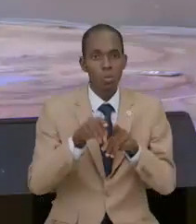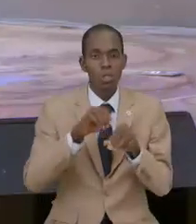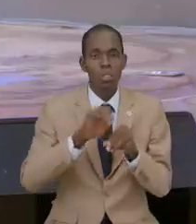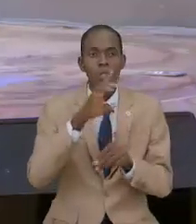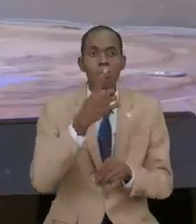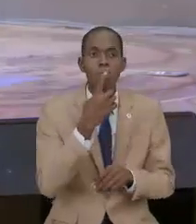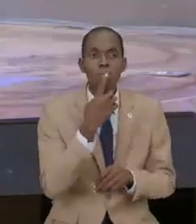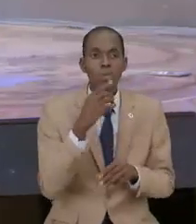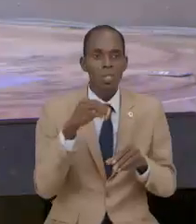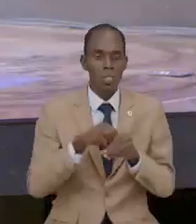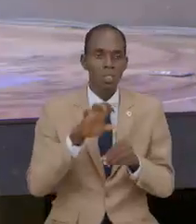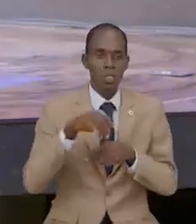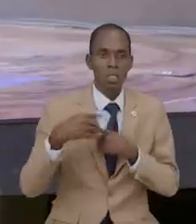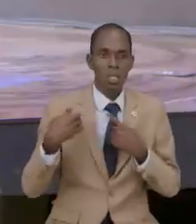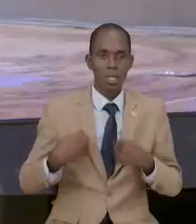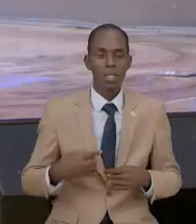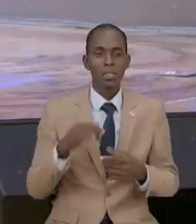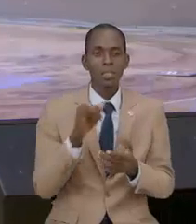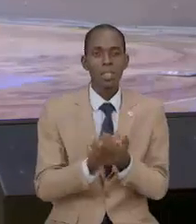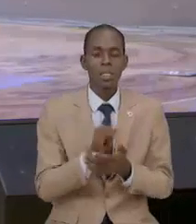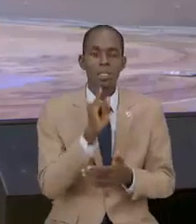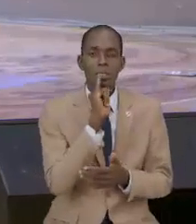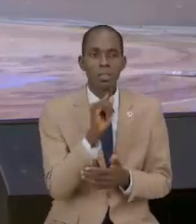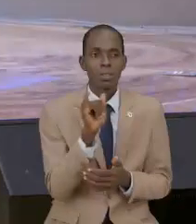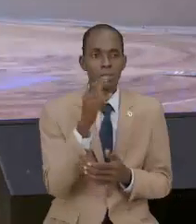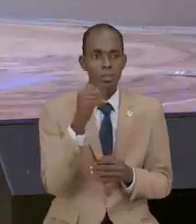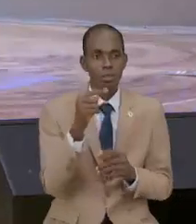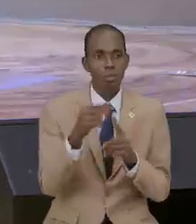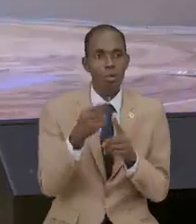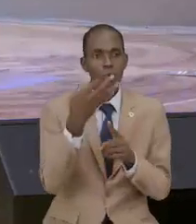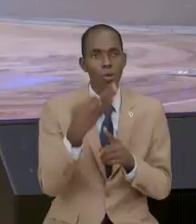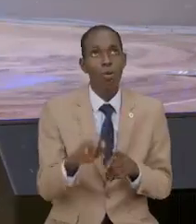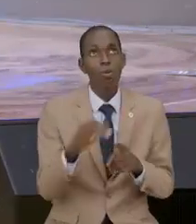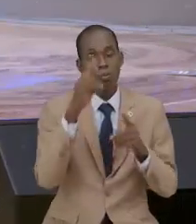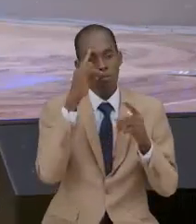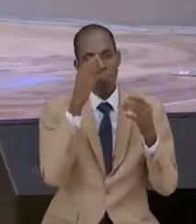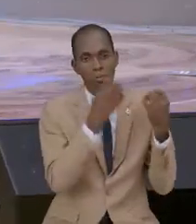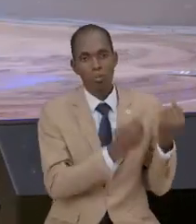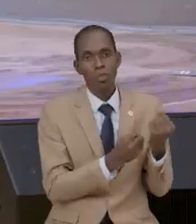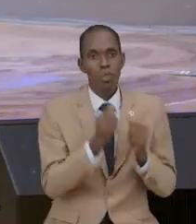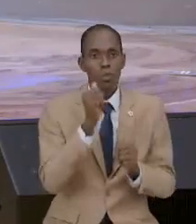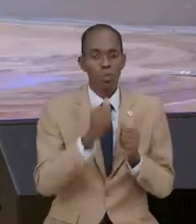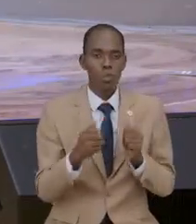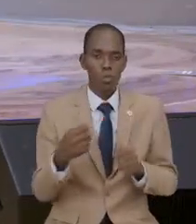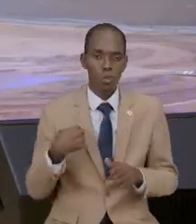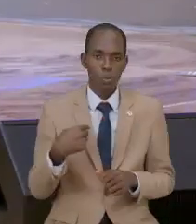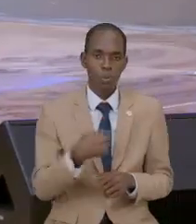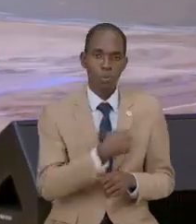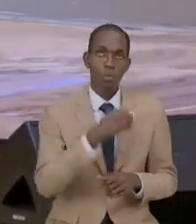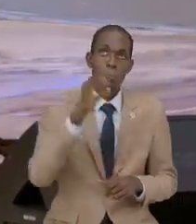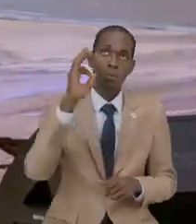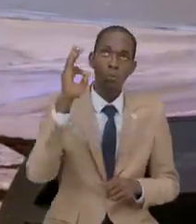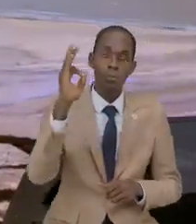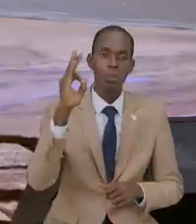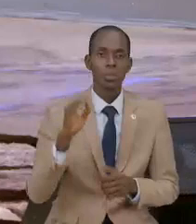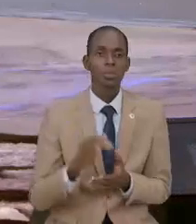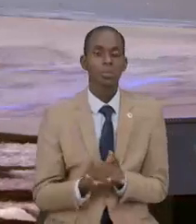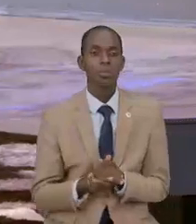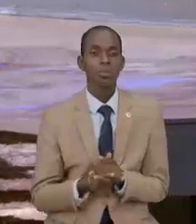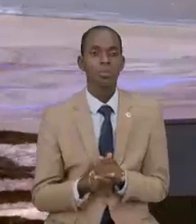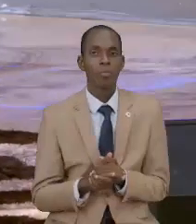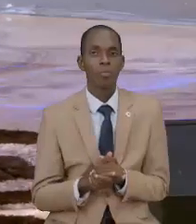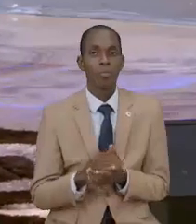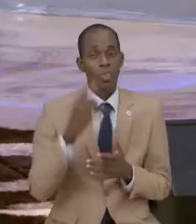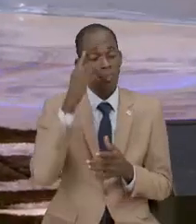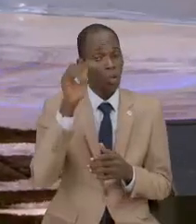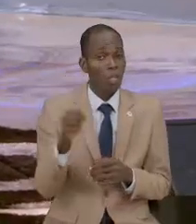thine heart. That is the word of faith which we preach. For